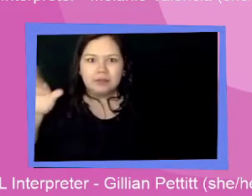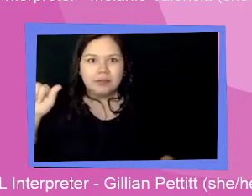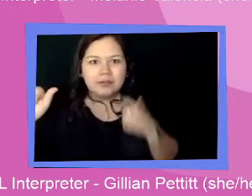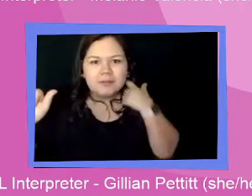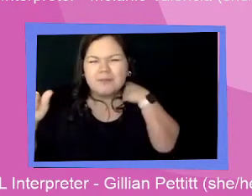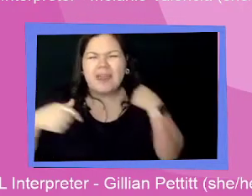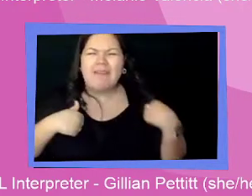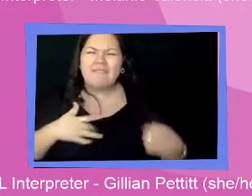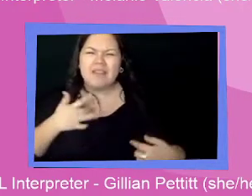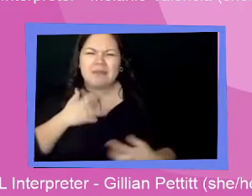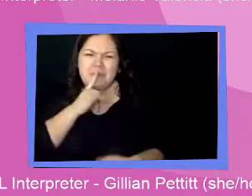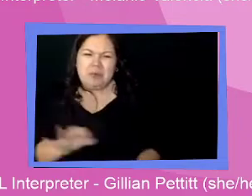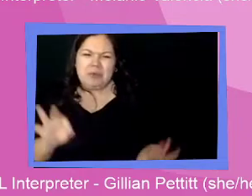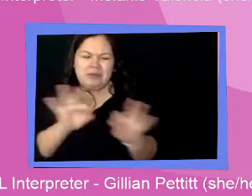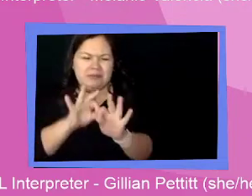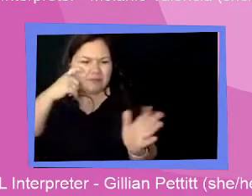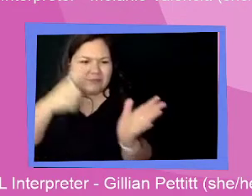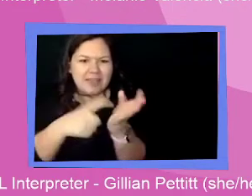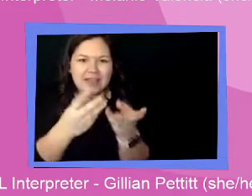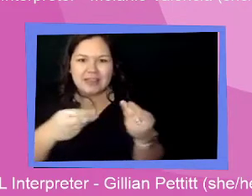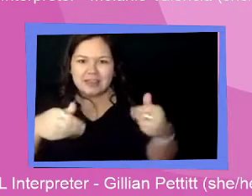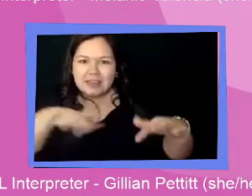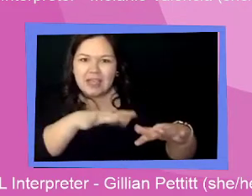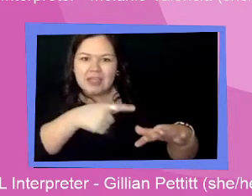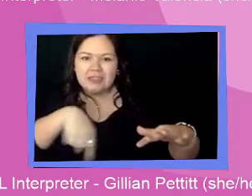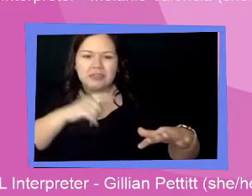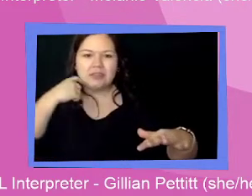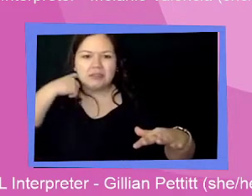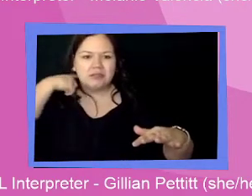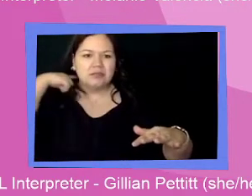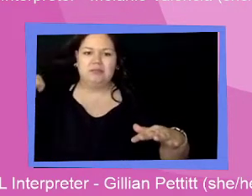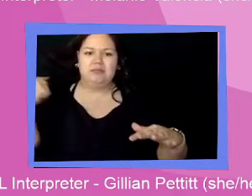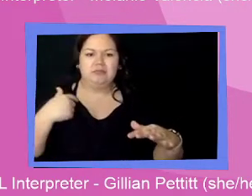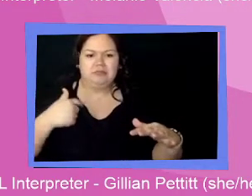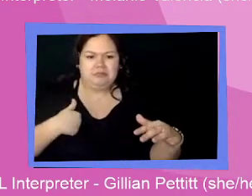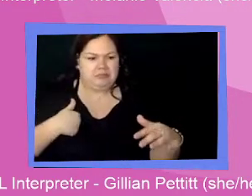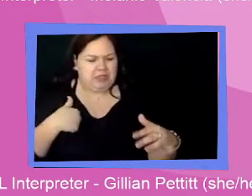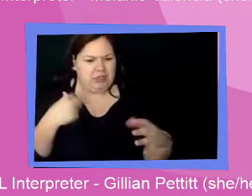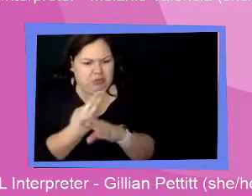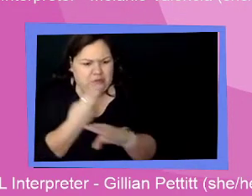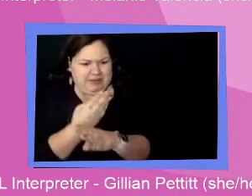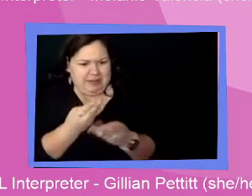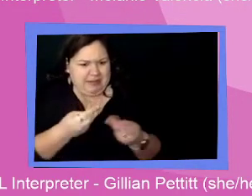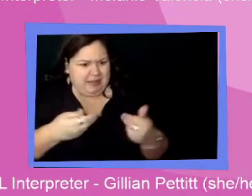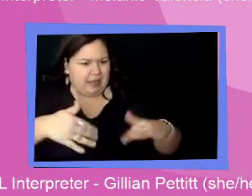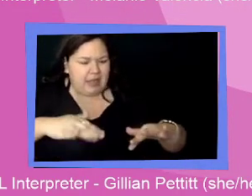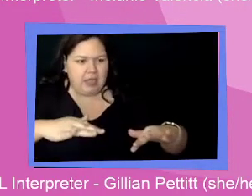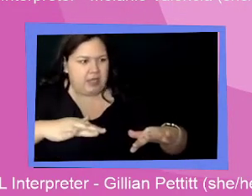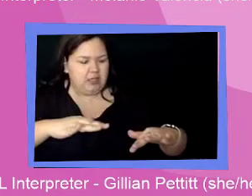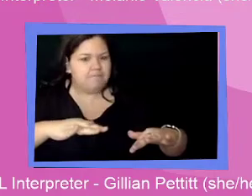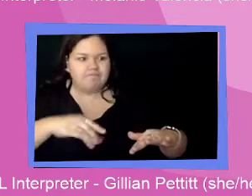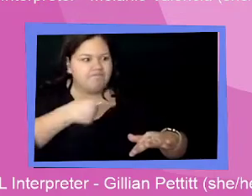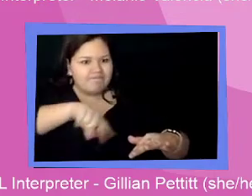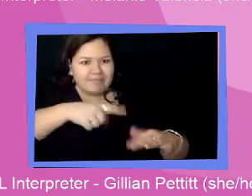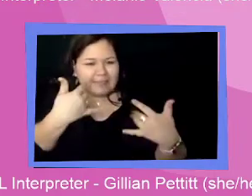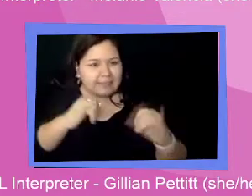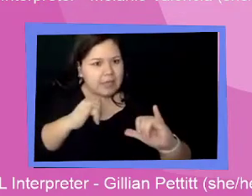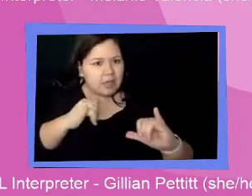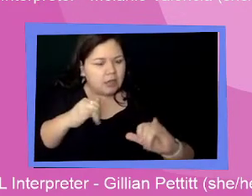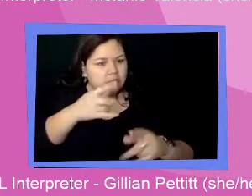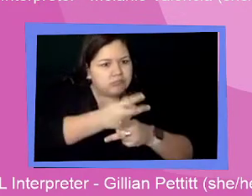the land acknowledgement as I step tenderly on this land that I wasn't invited to participate